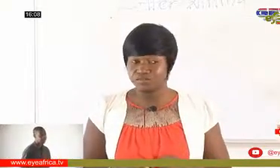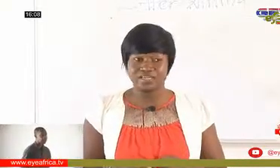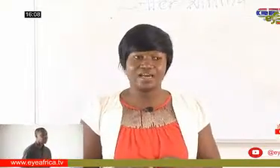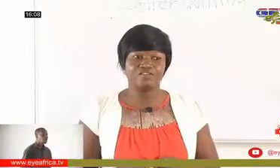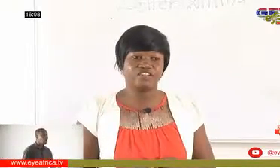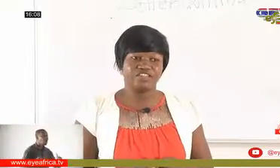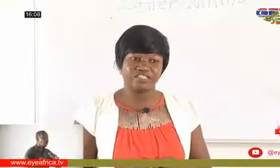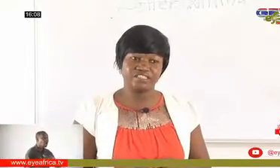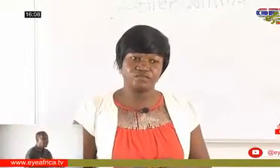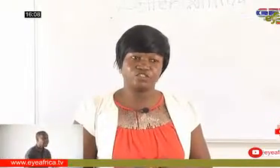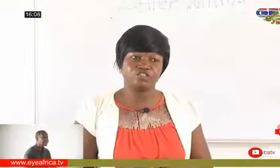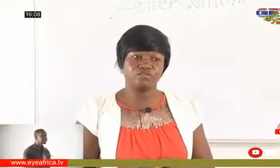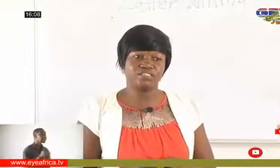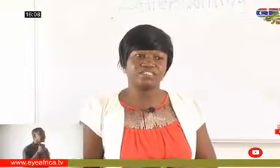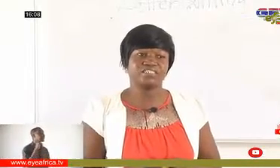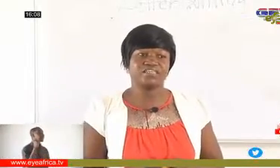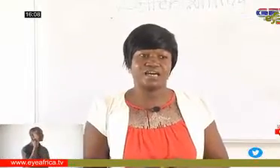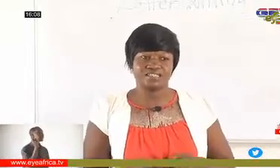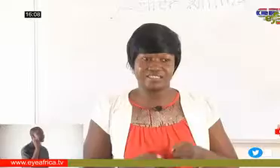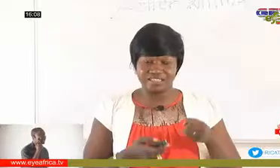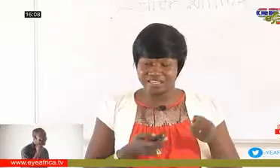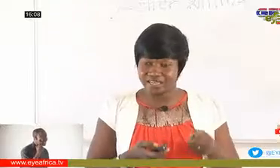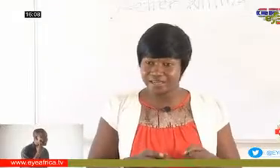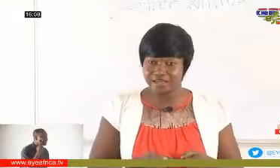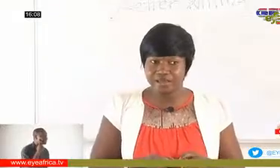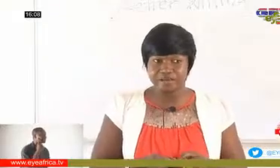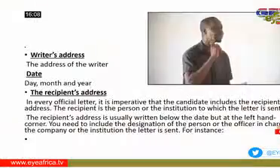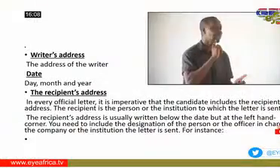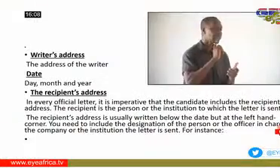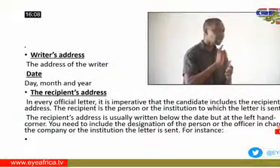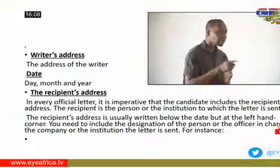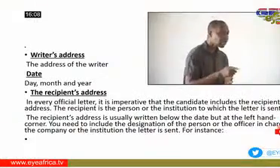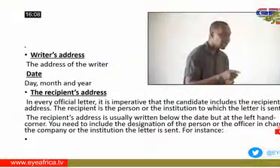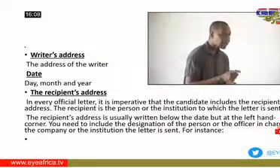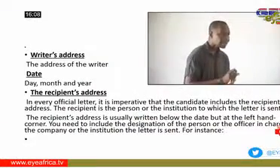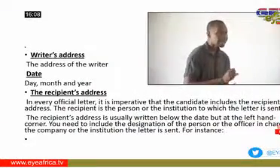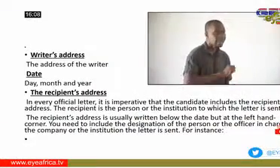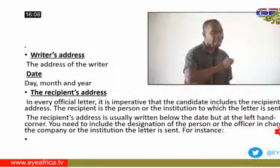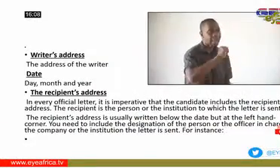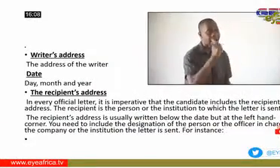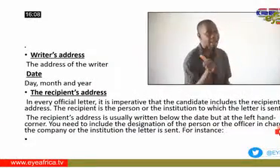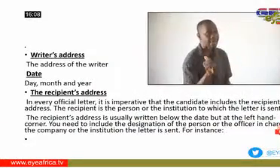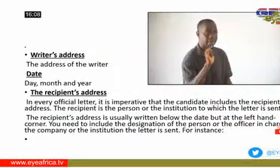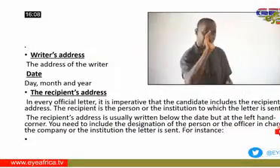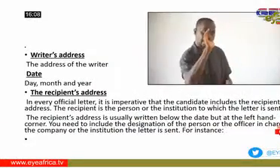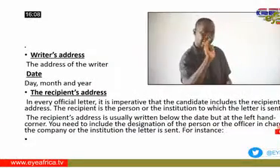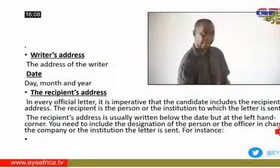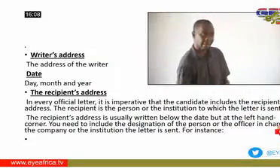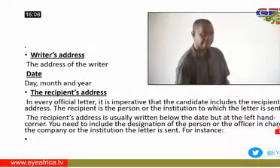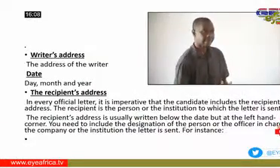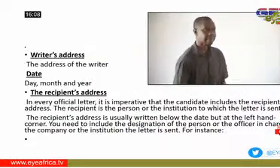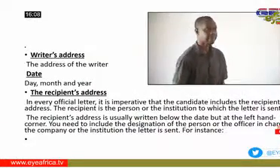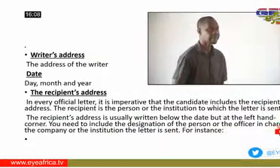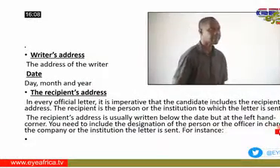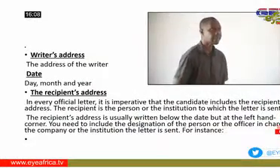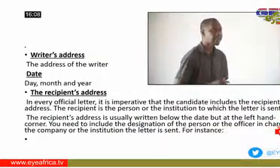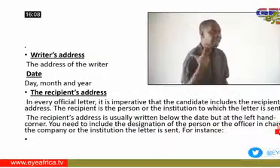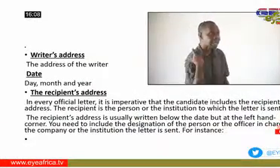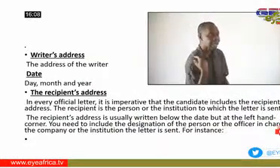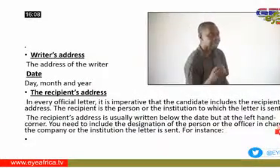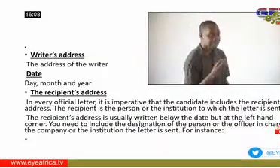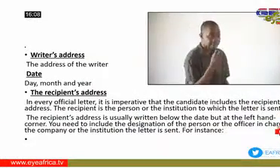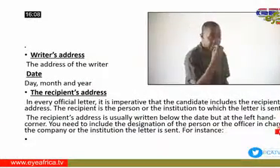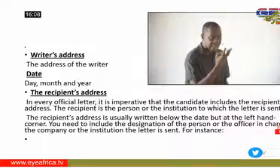Under it, we have the date, which should be written as day, month, and year. Like to